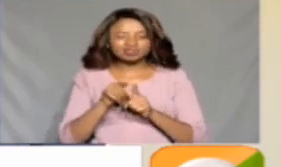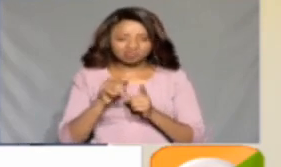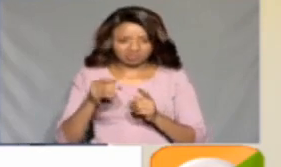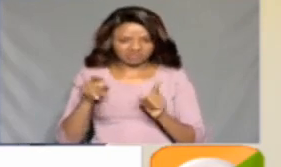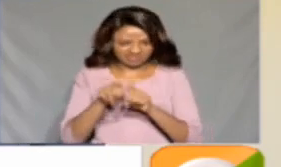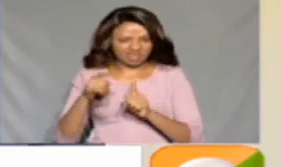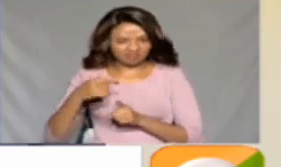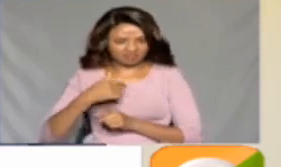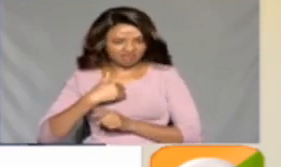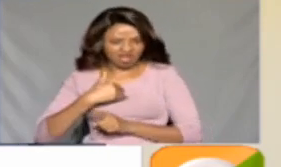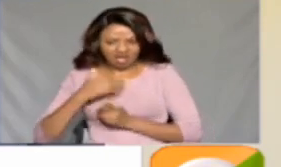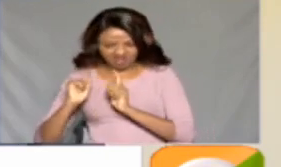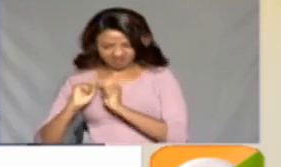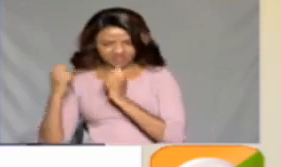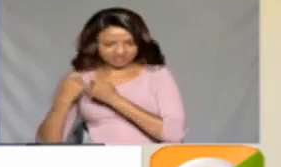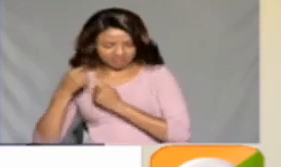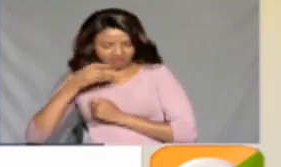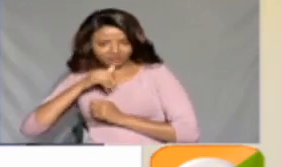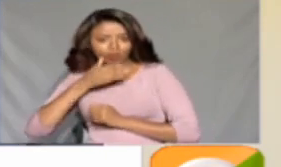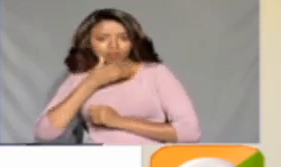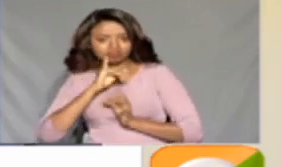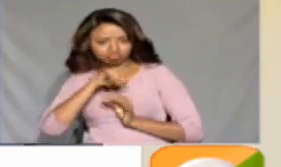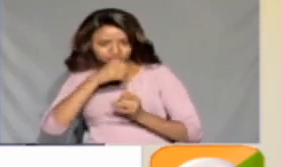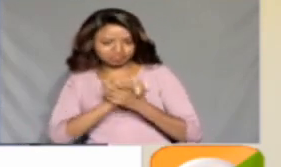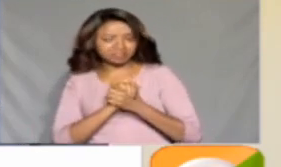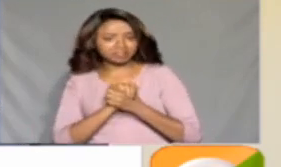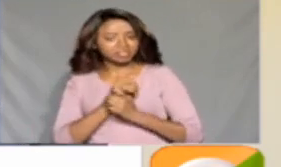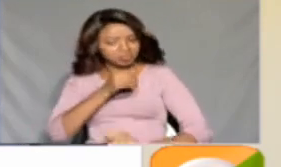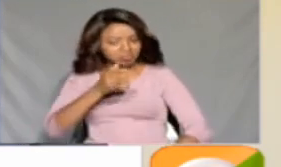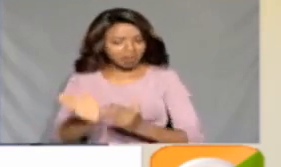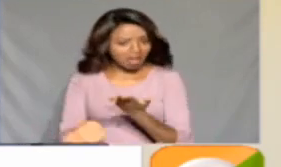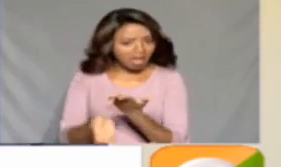team from the party who are helping in Kibra.